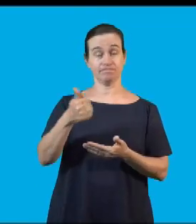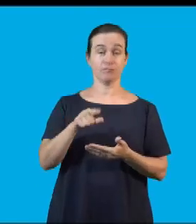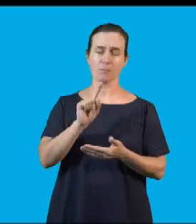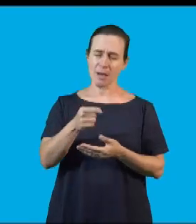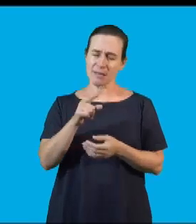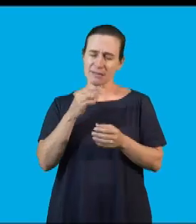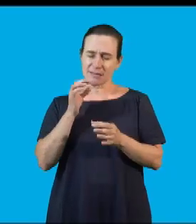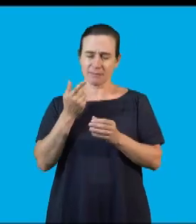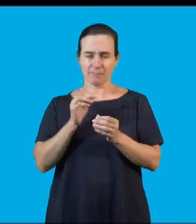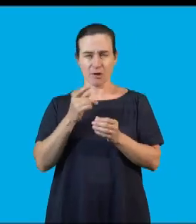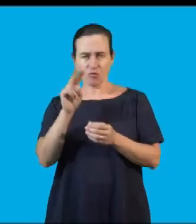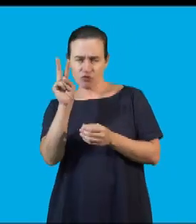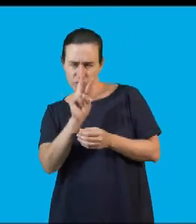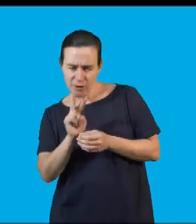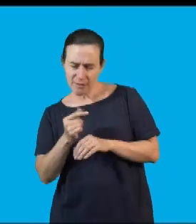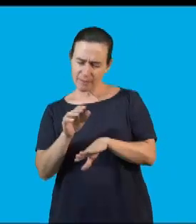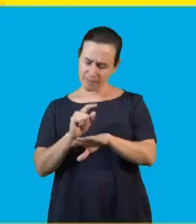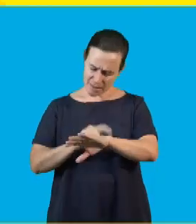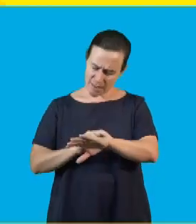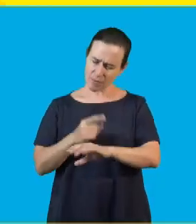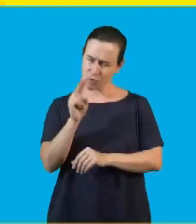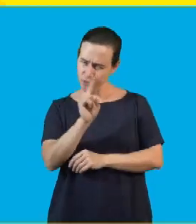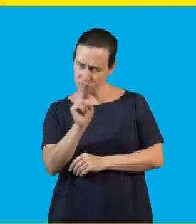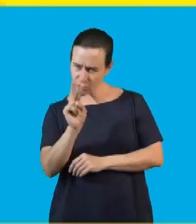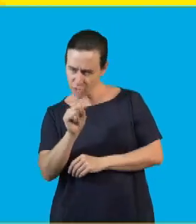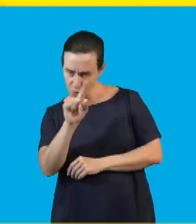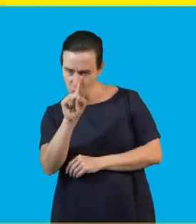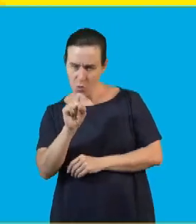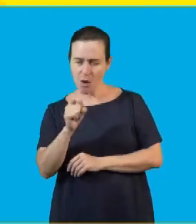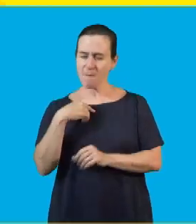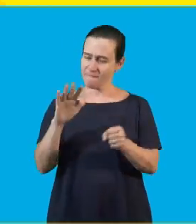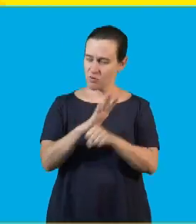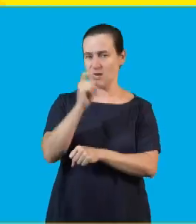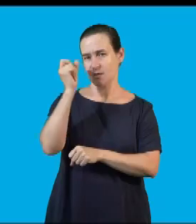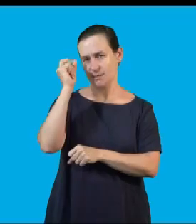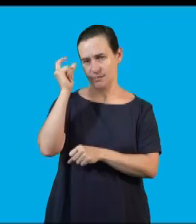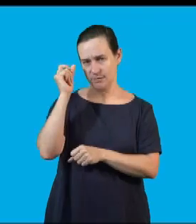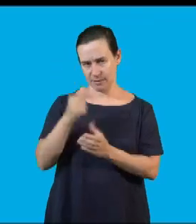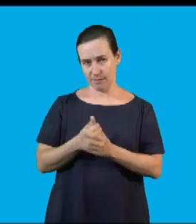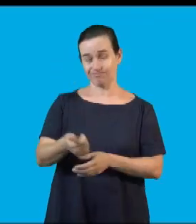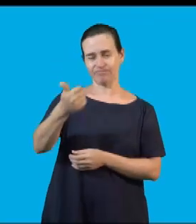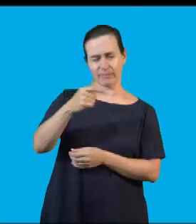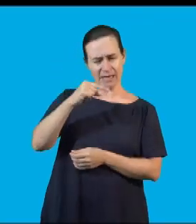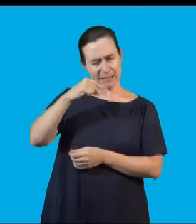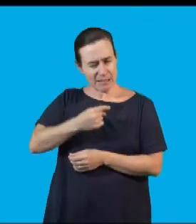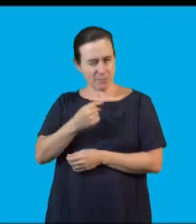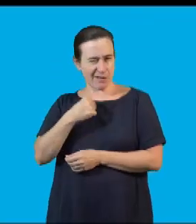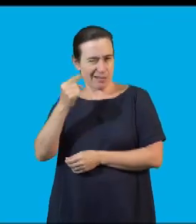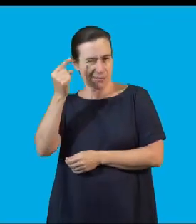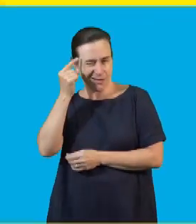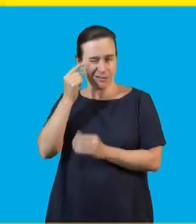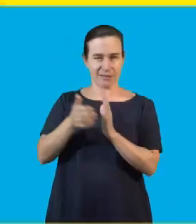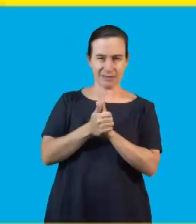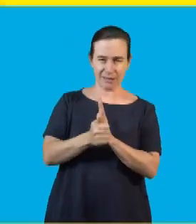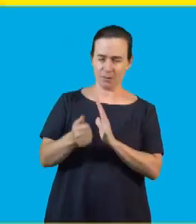skills. Read the questions, take your time, ensure that you understand every question. Your critical thinking